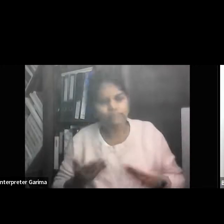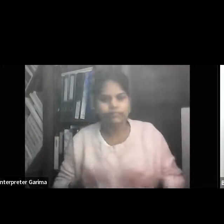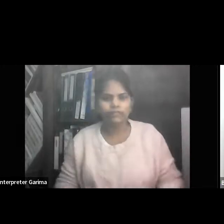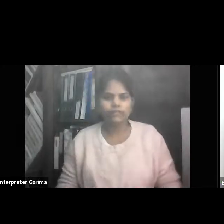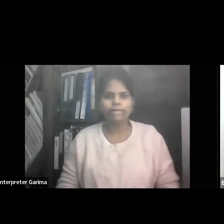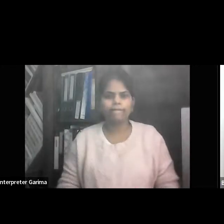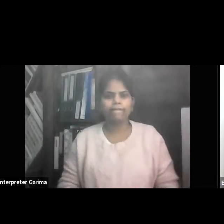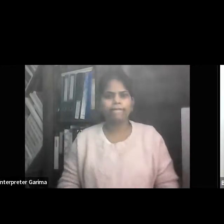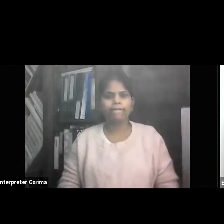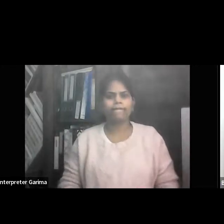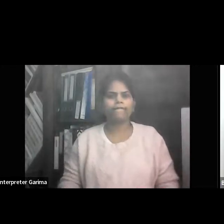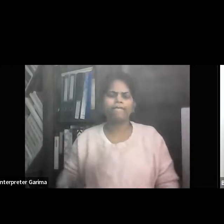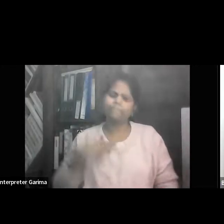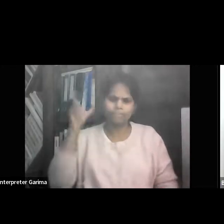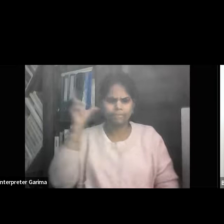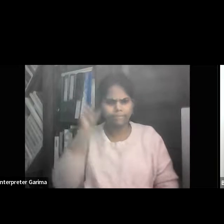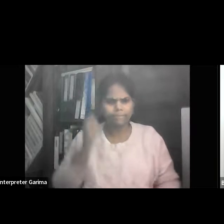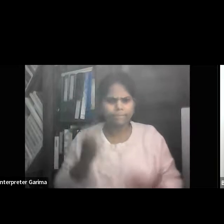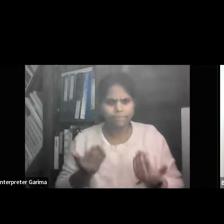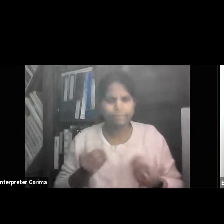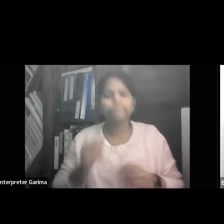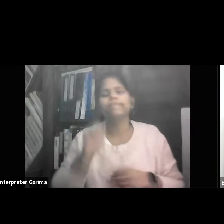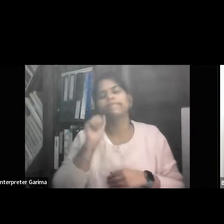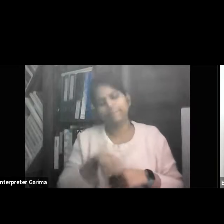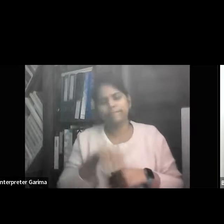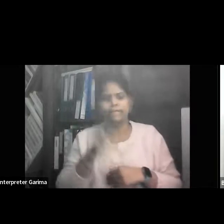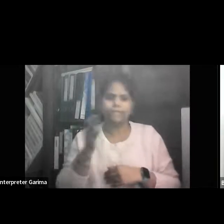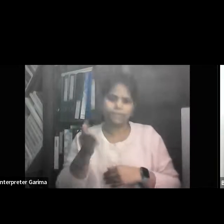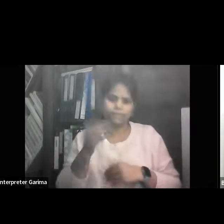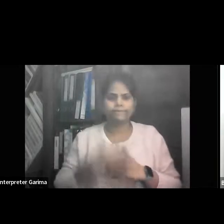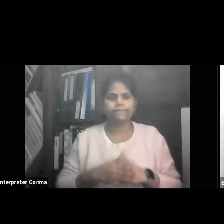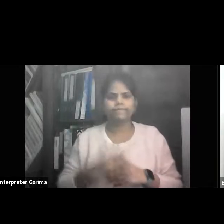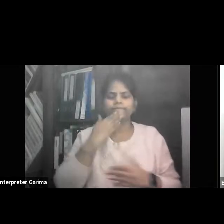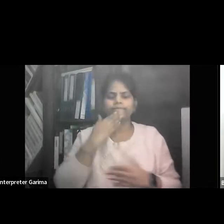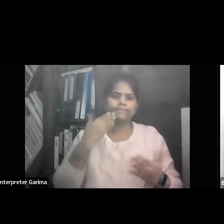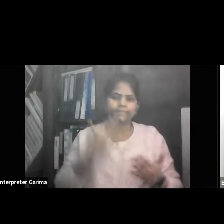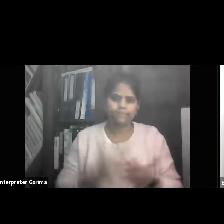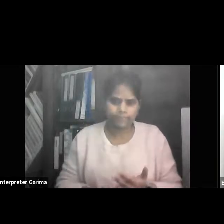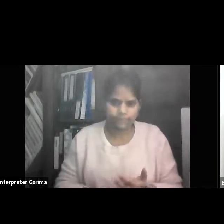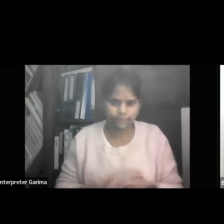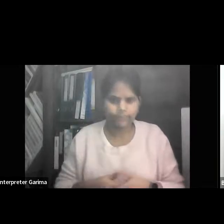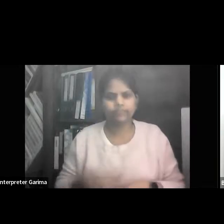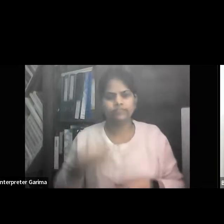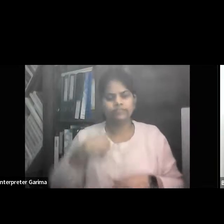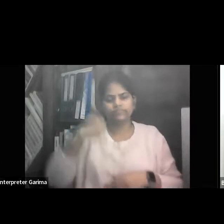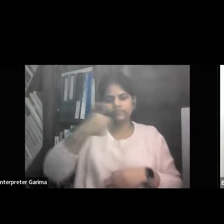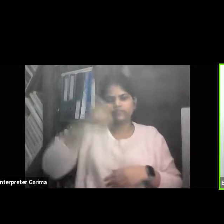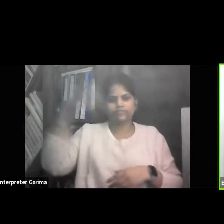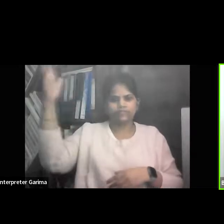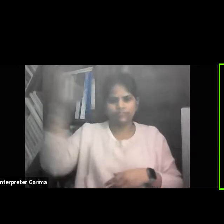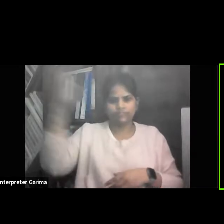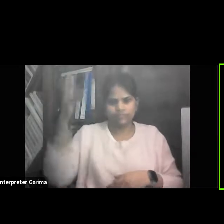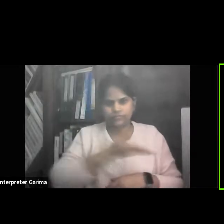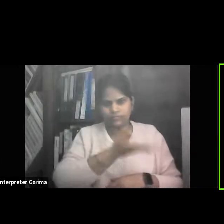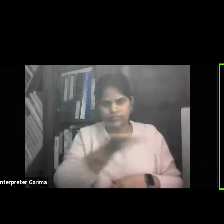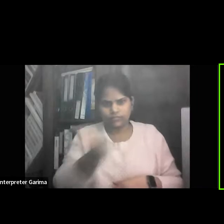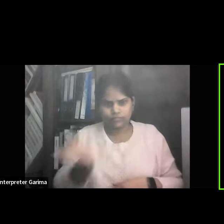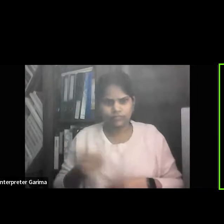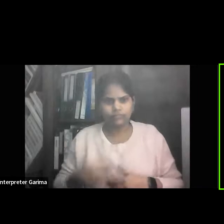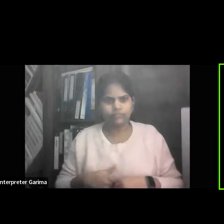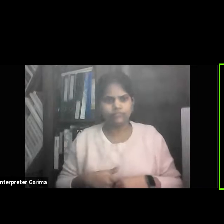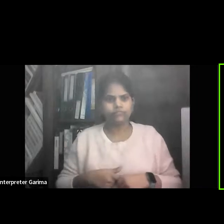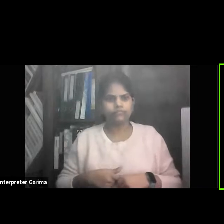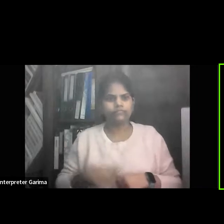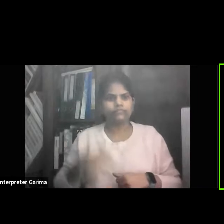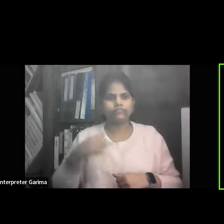Am I audible? Yes, you are. Yes, thank you very much. Well, good afternoon to everybody present over here. I